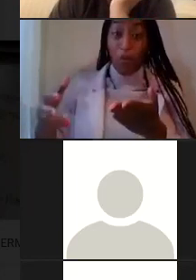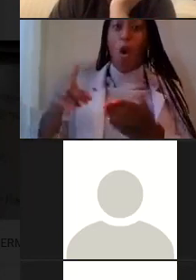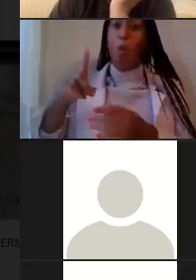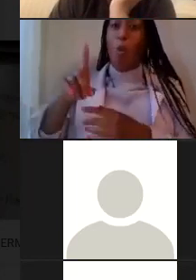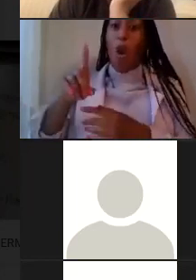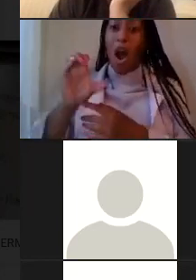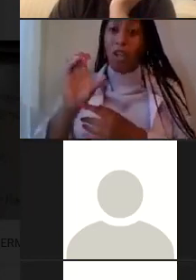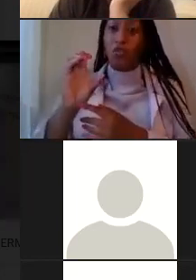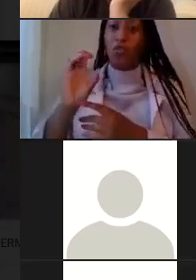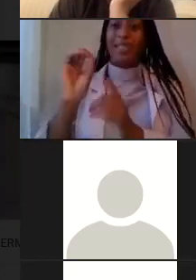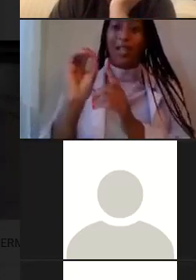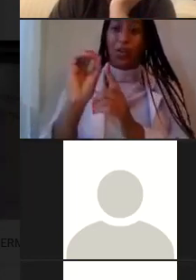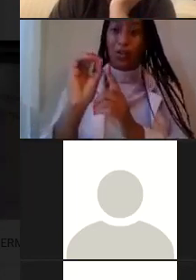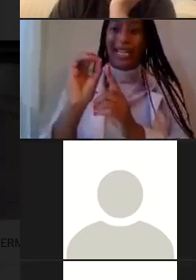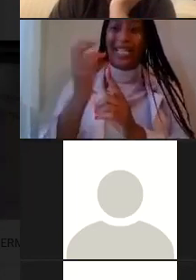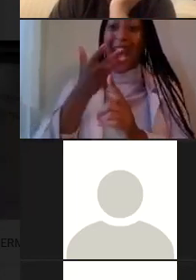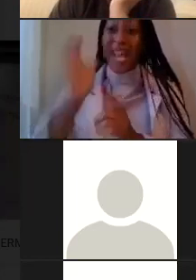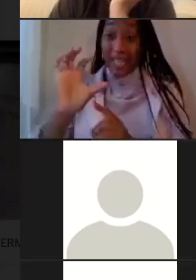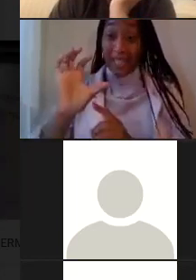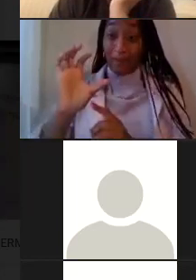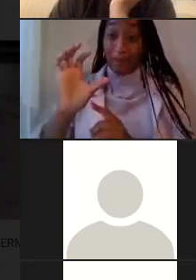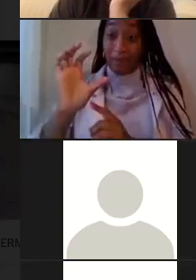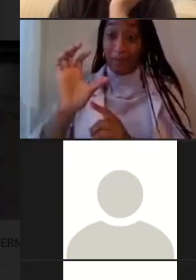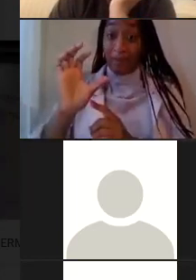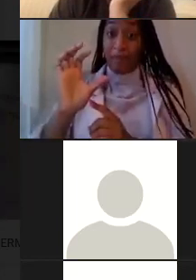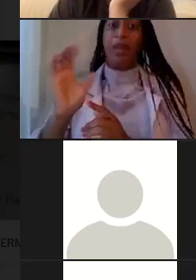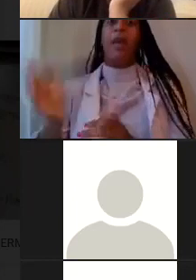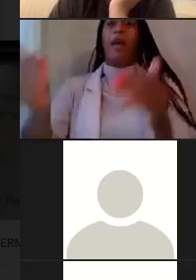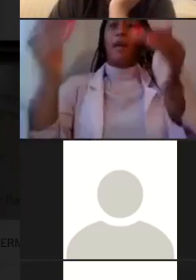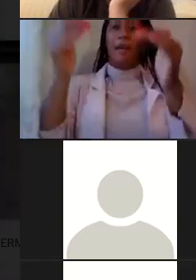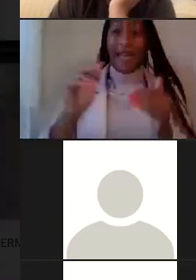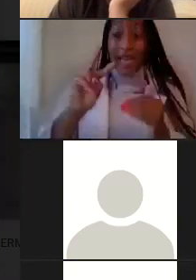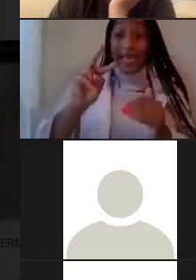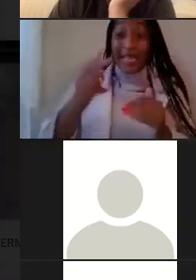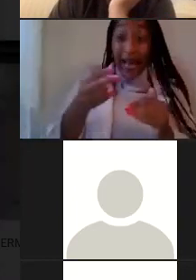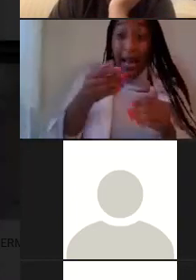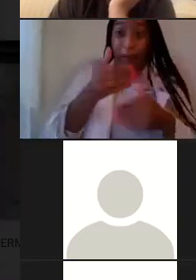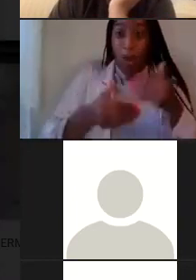Step number 2. Now we're starting off with steam at 100 degrees Celsius.